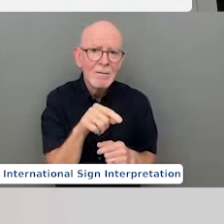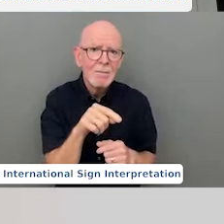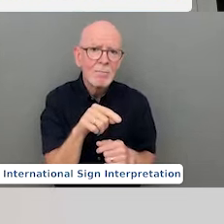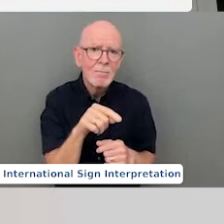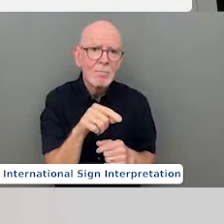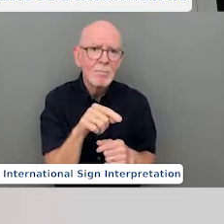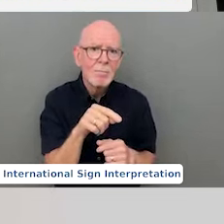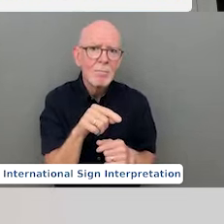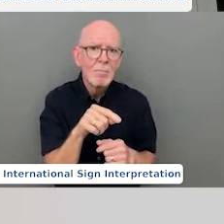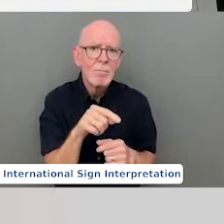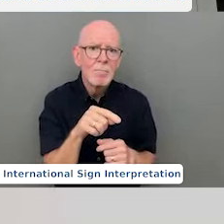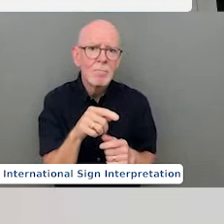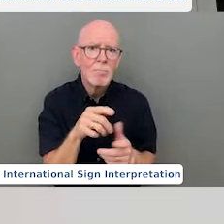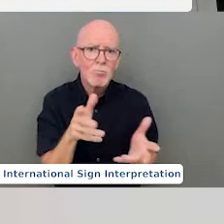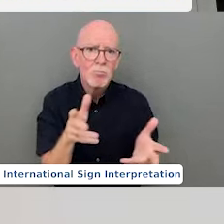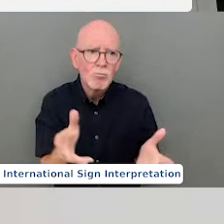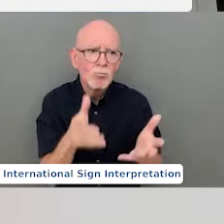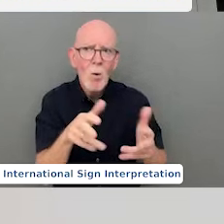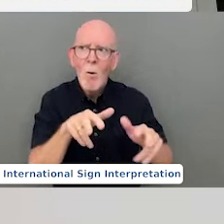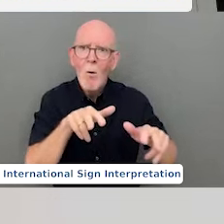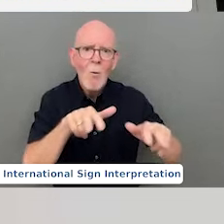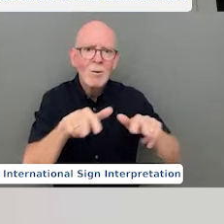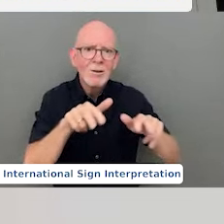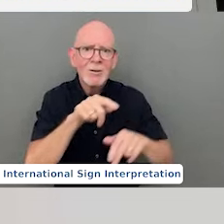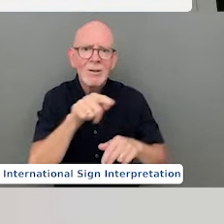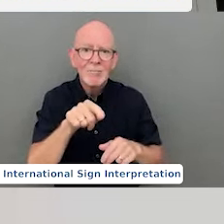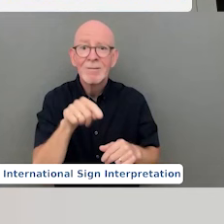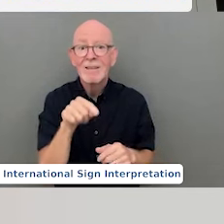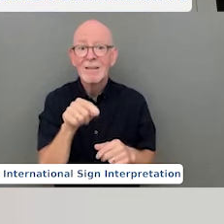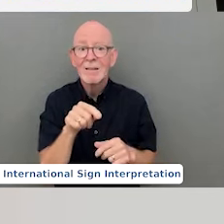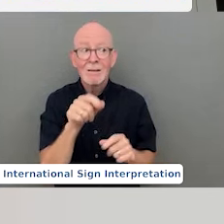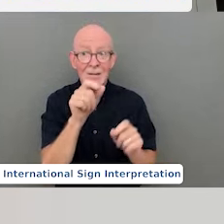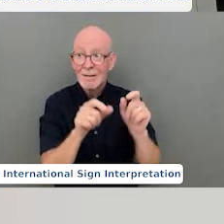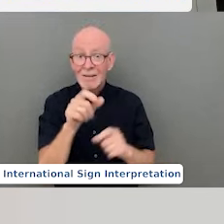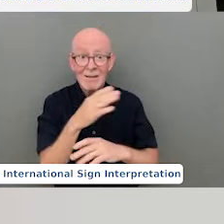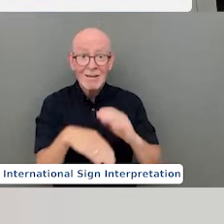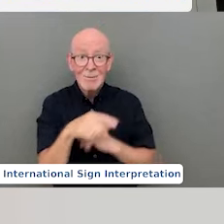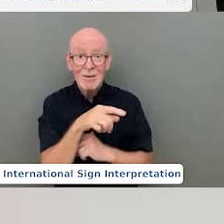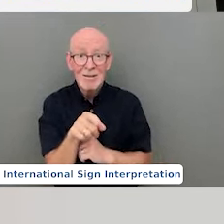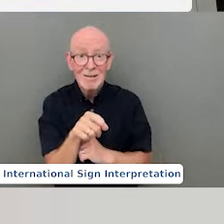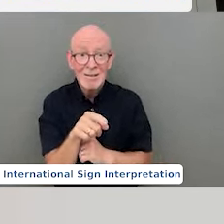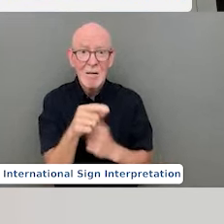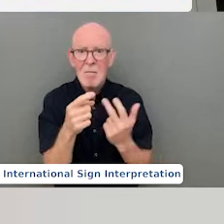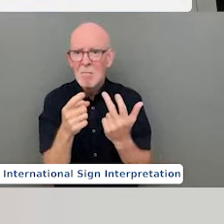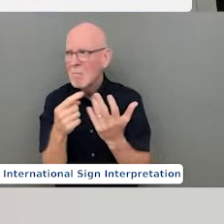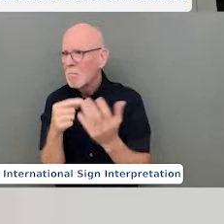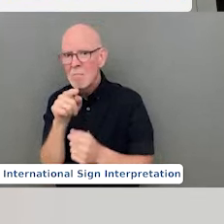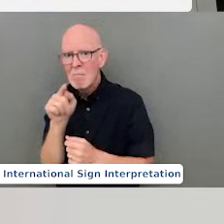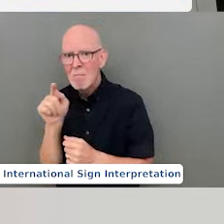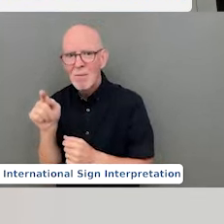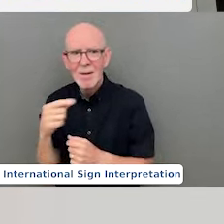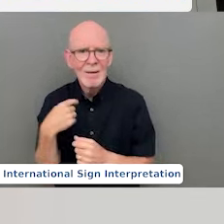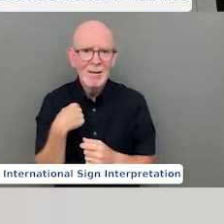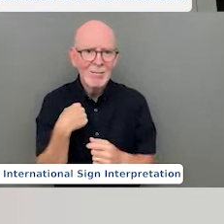rights, welfare, and facilities. And the last thing for participation and to strengthen